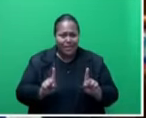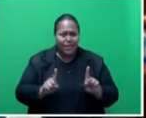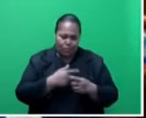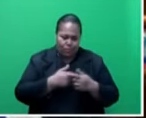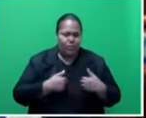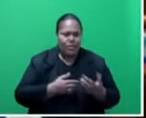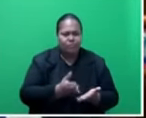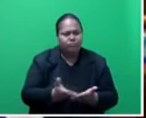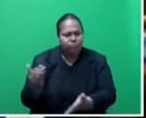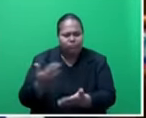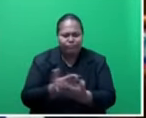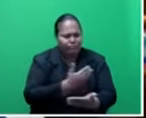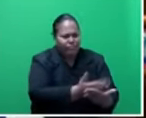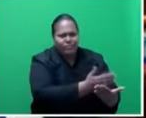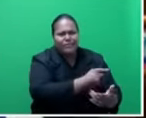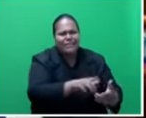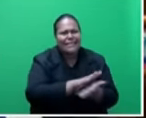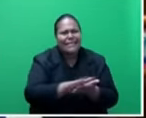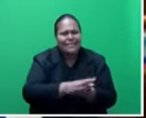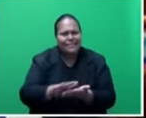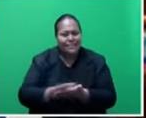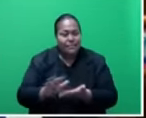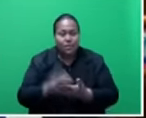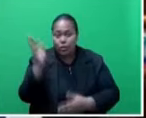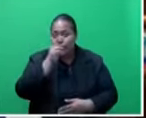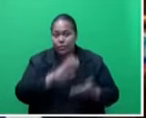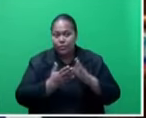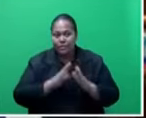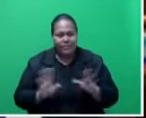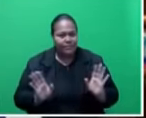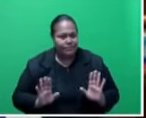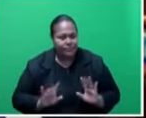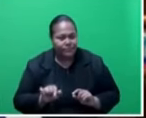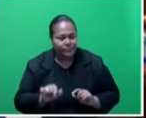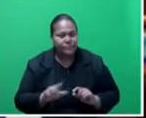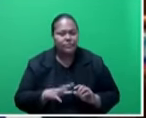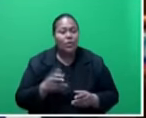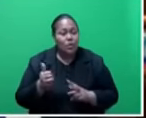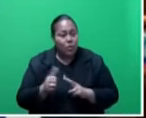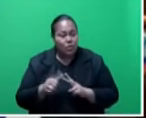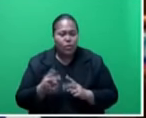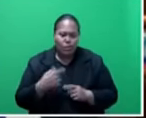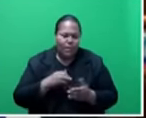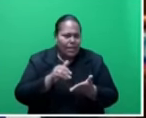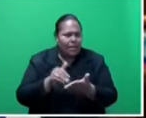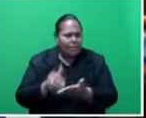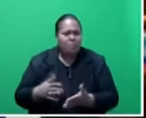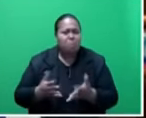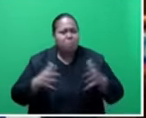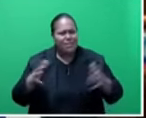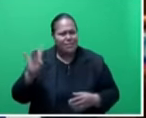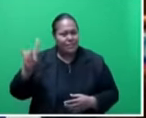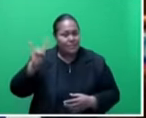are not a risk to the community. We had mobilized machinery where there was a lot of dead carcasses of large animals,